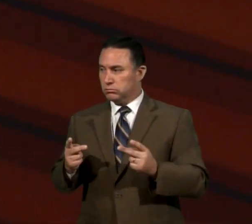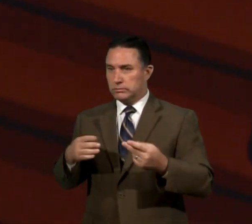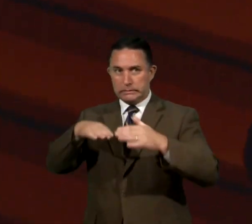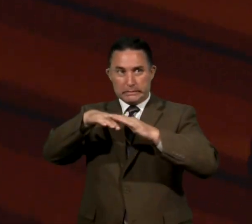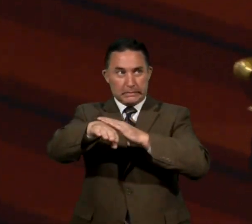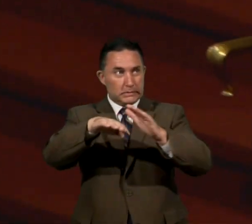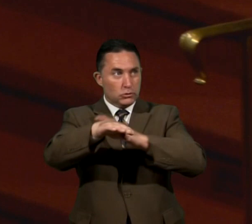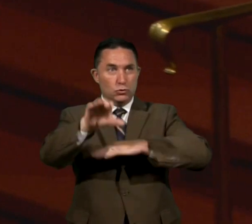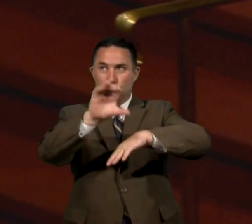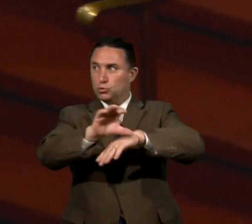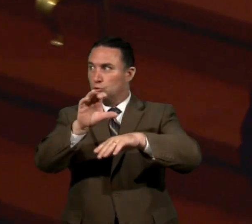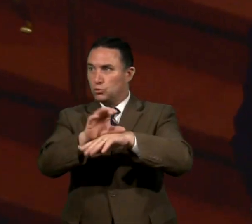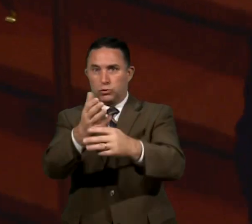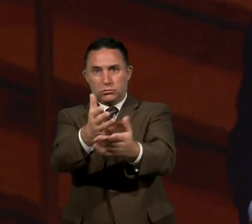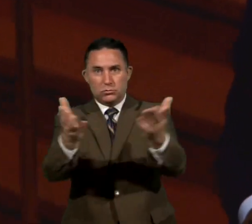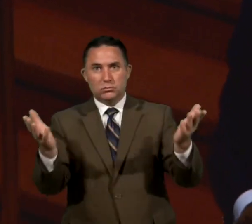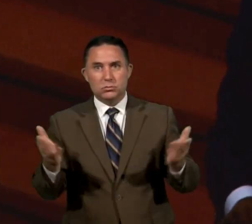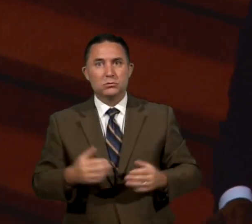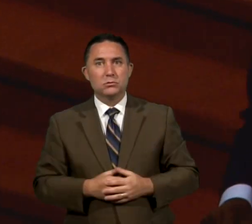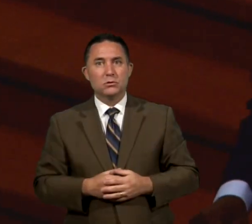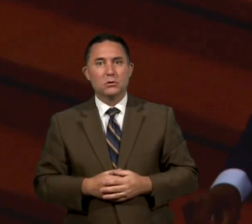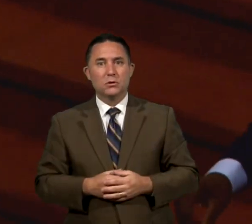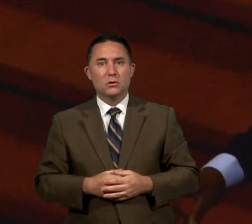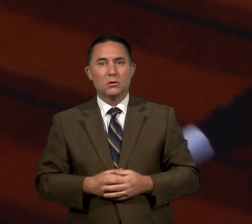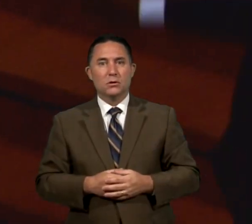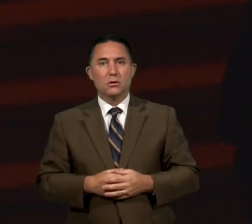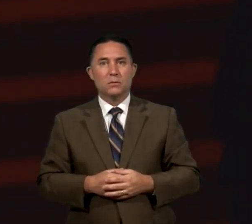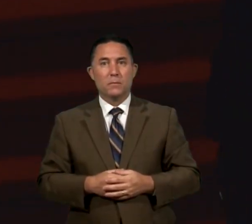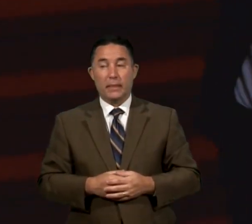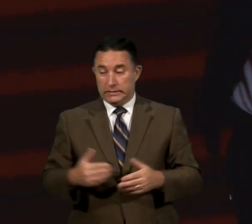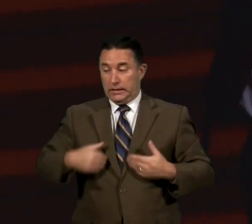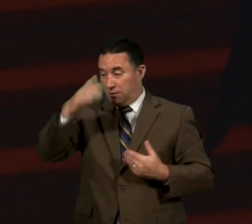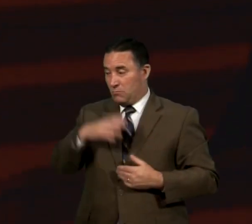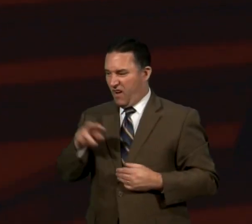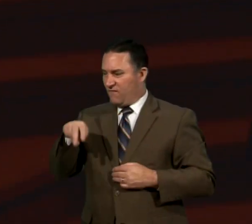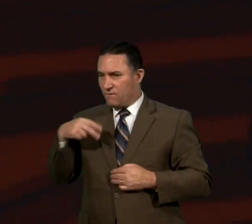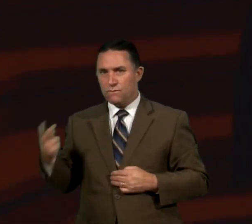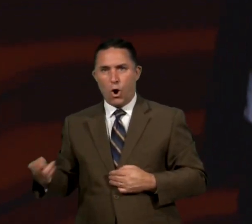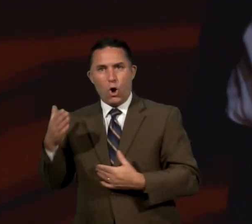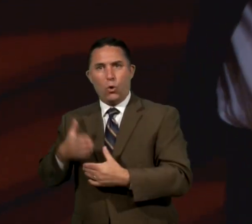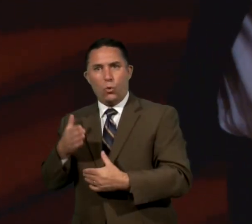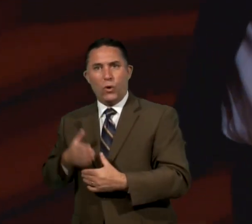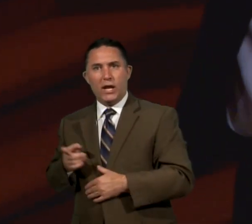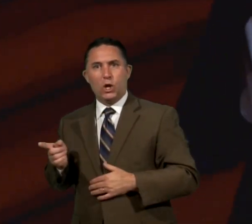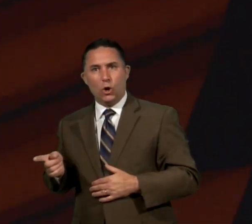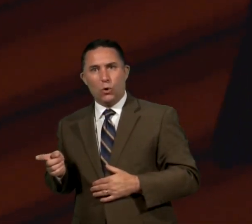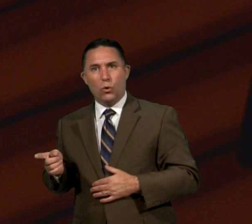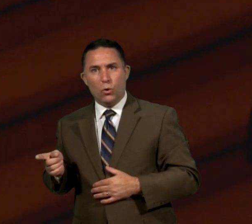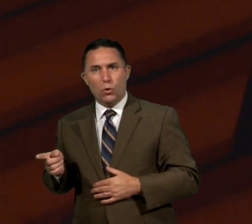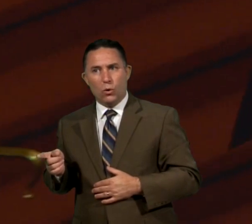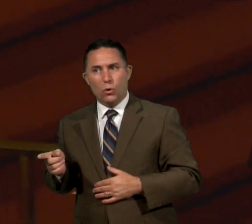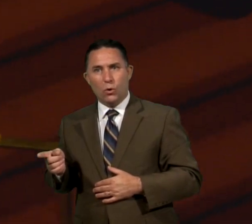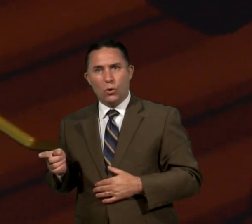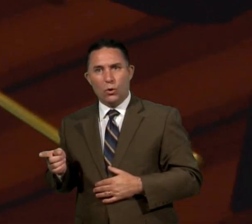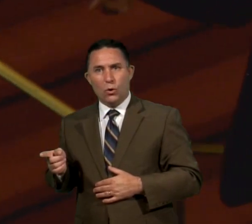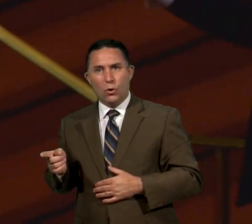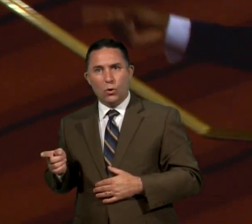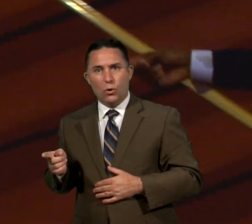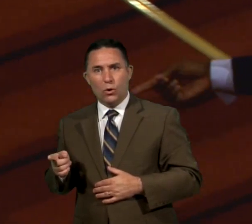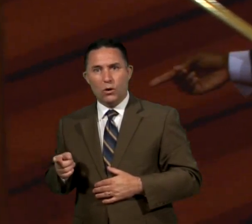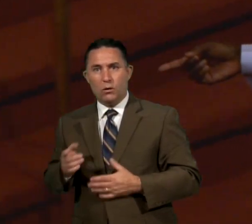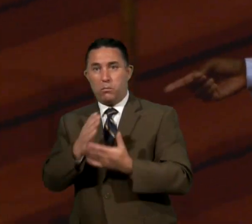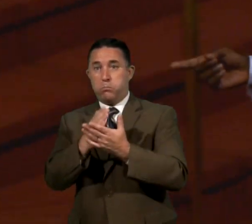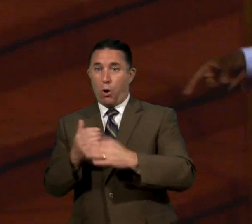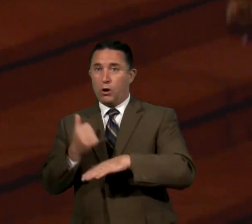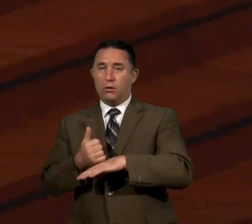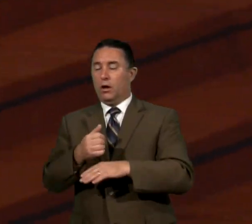doors. Yes. This young man fell out of the window, and the partial part of the